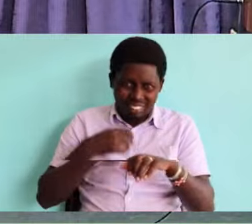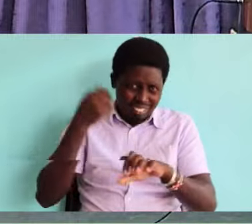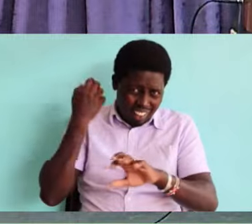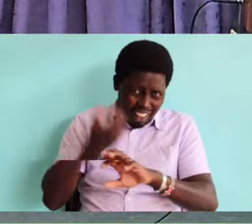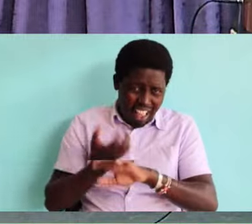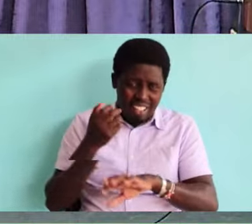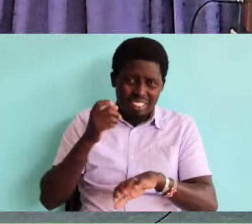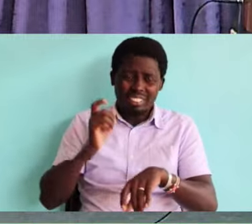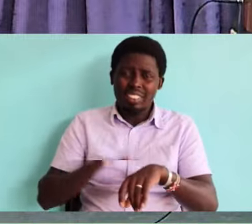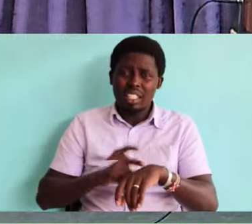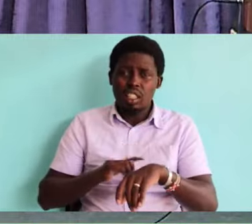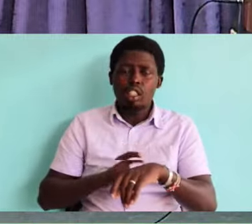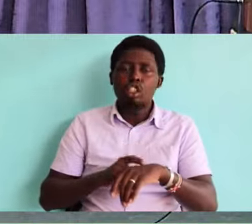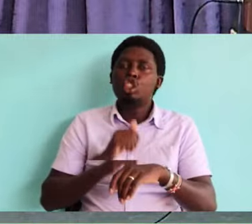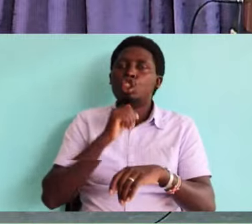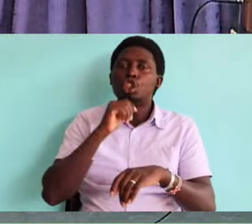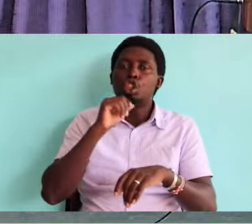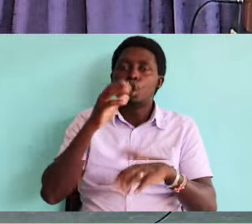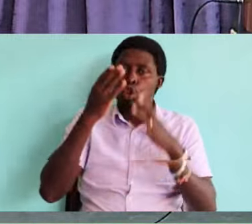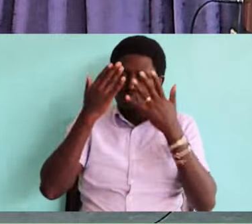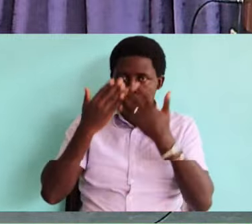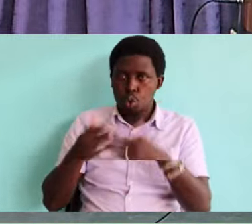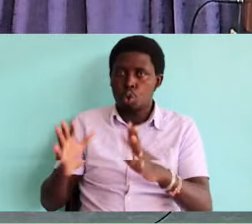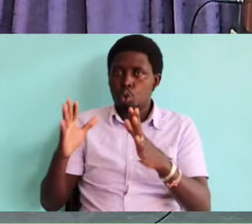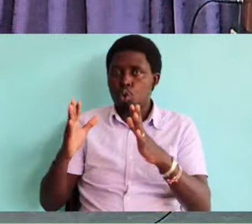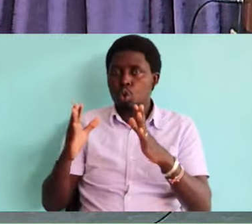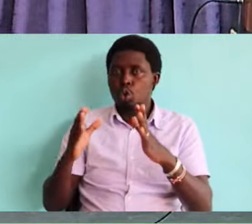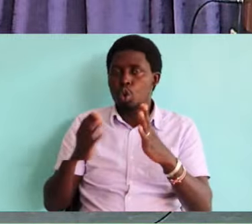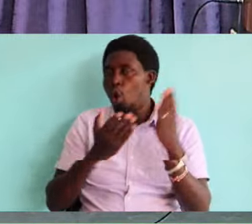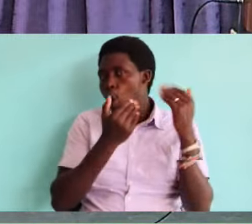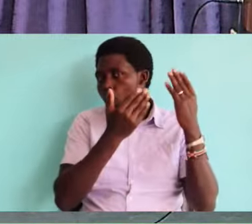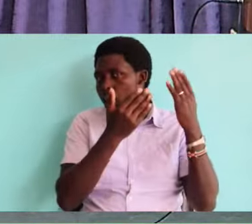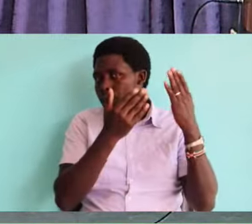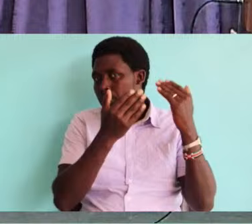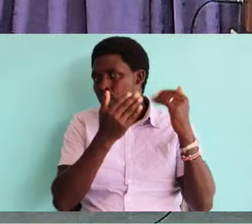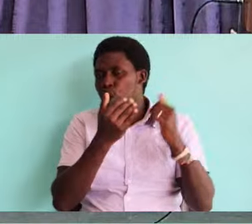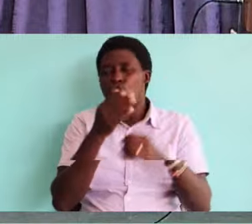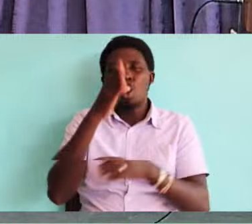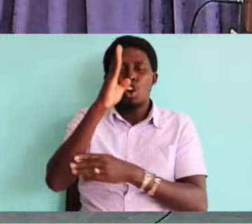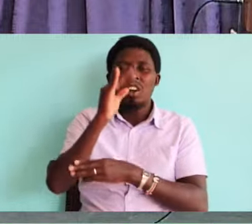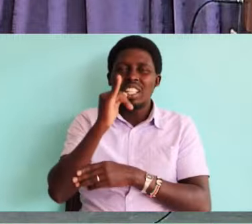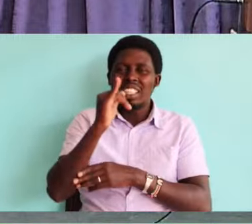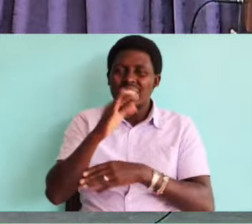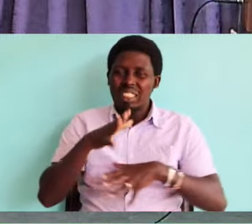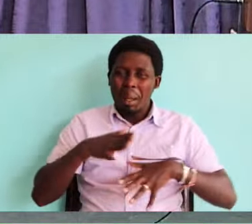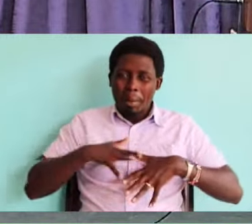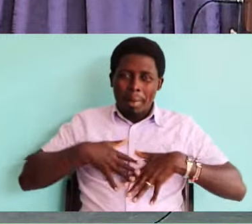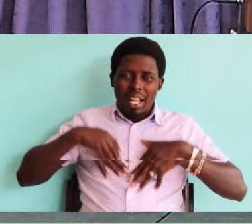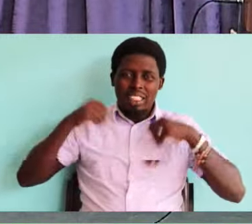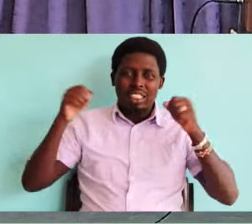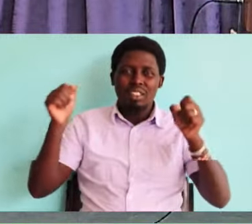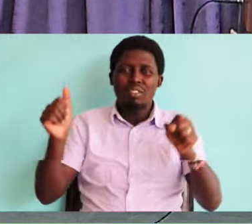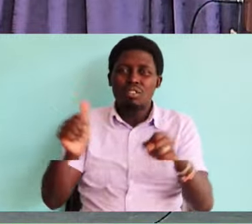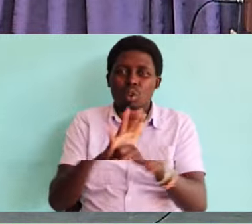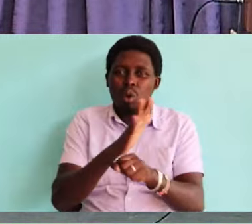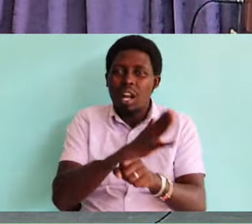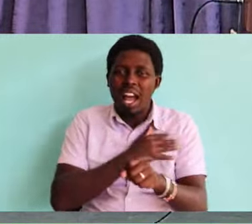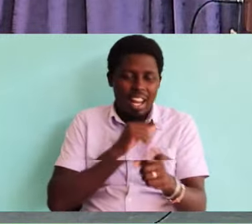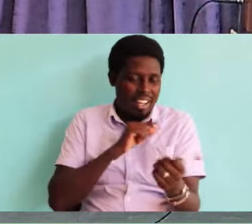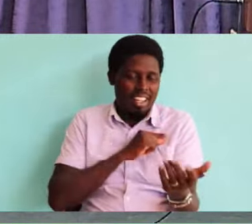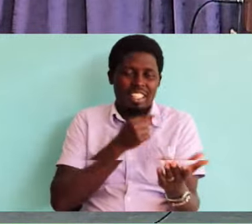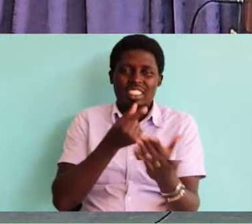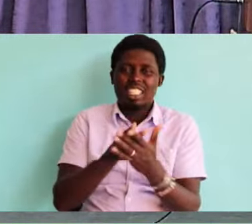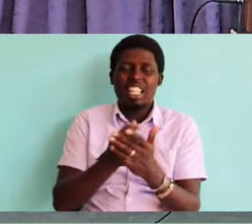should never lose the sense that God is still merciful and is gracious. And he does